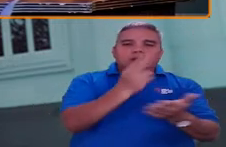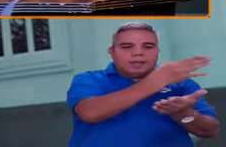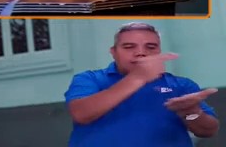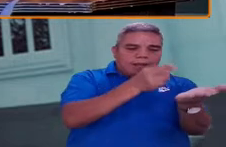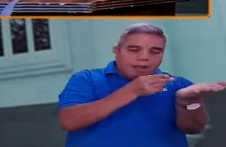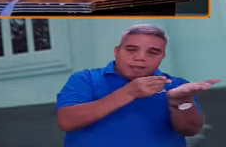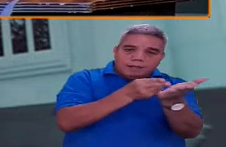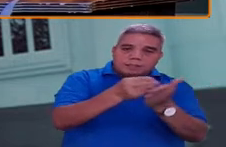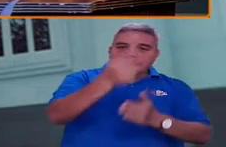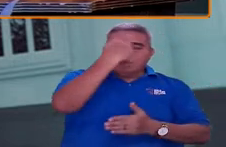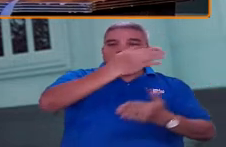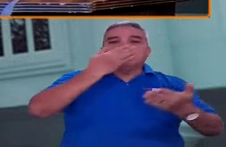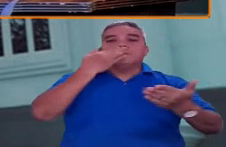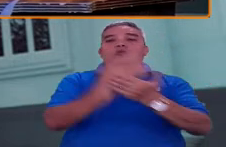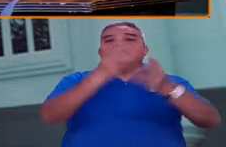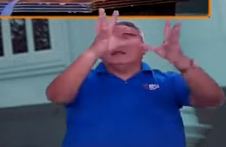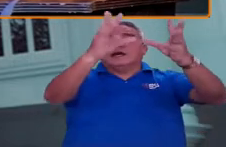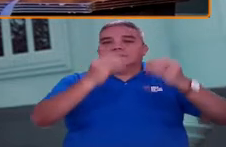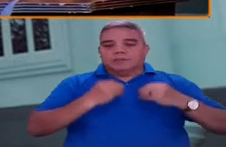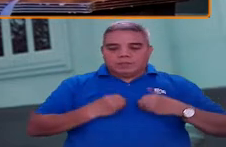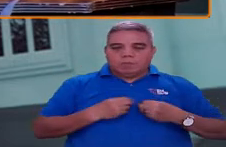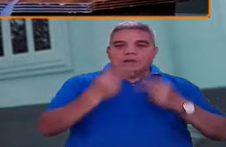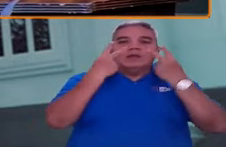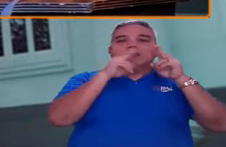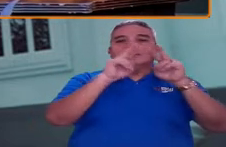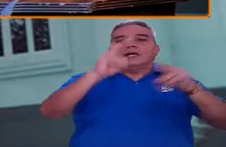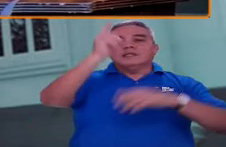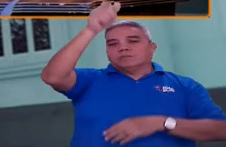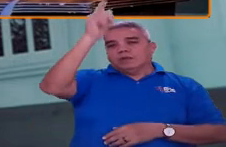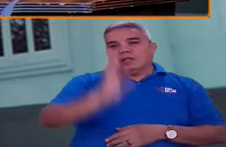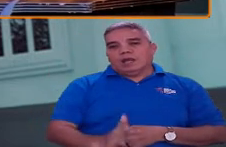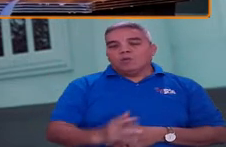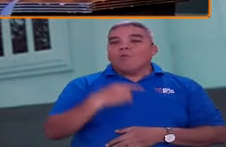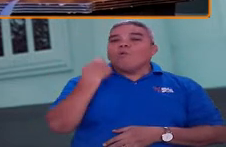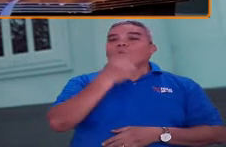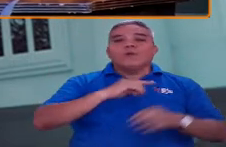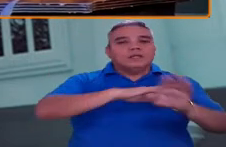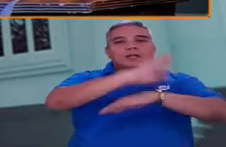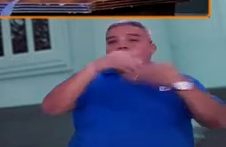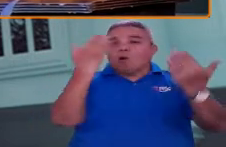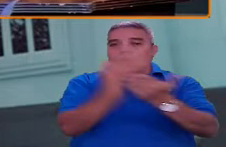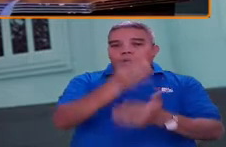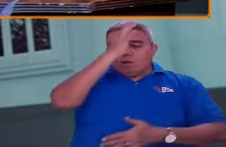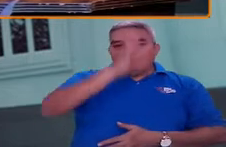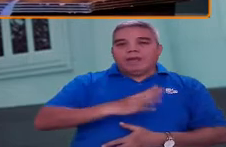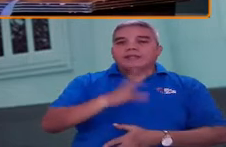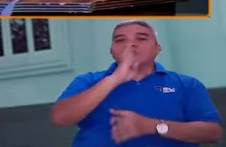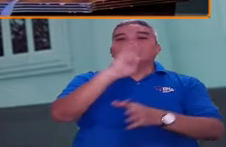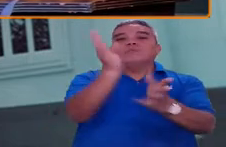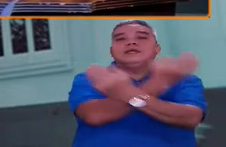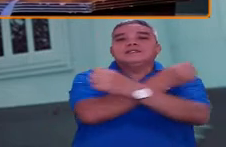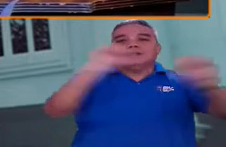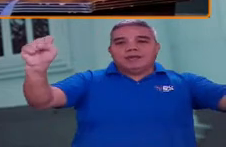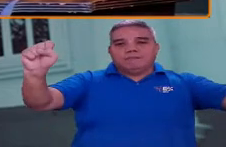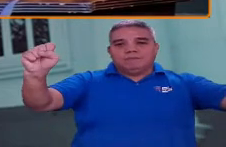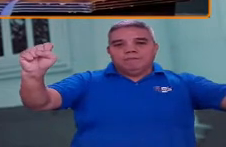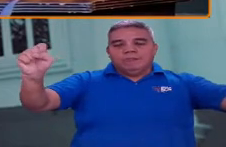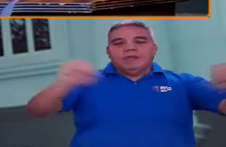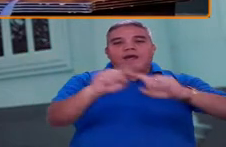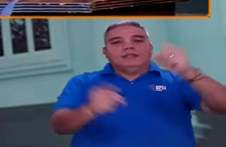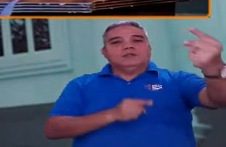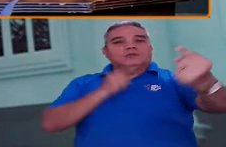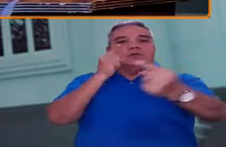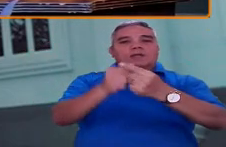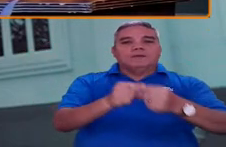honesty. For this is good and acceptable in the sight of our God, who will have all men to be saved and to come unto